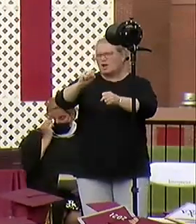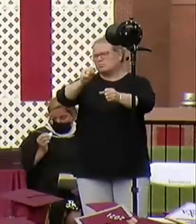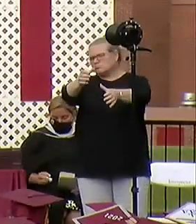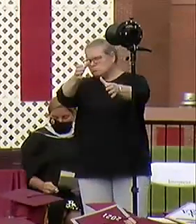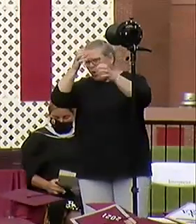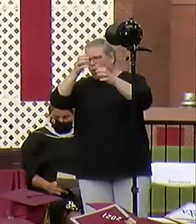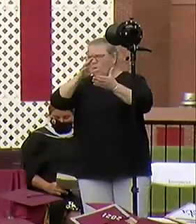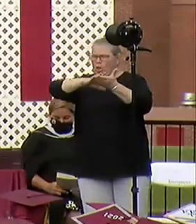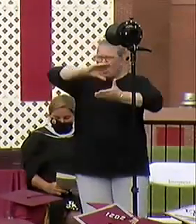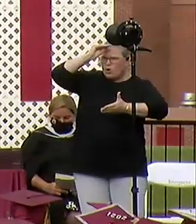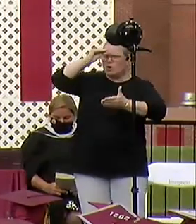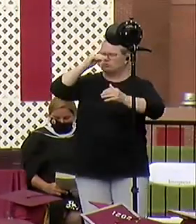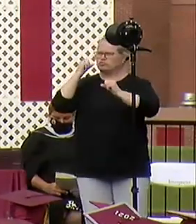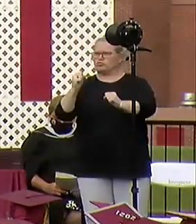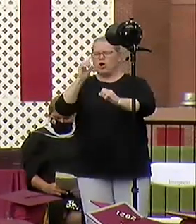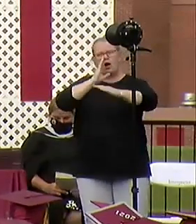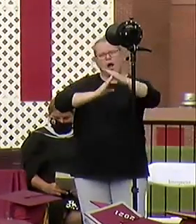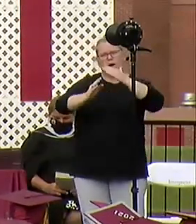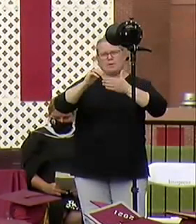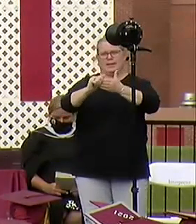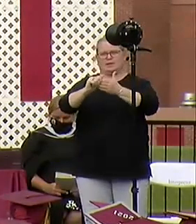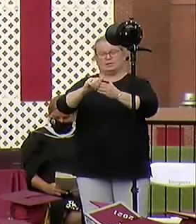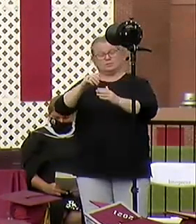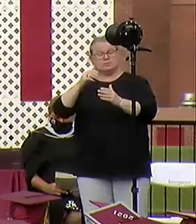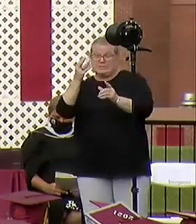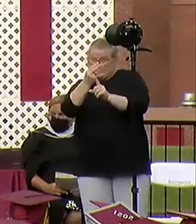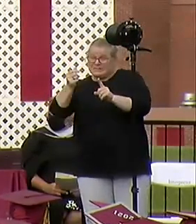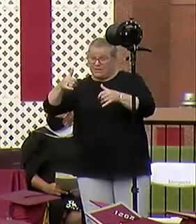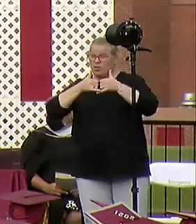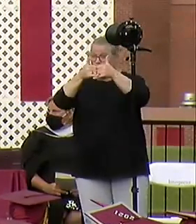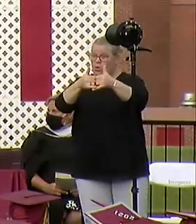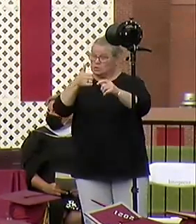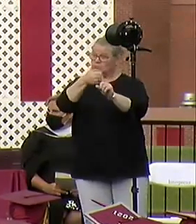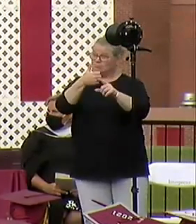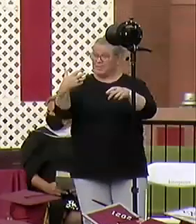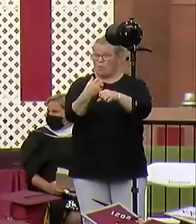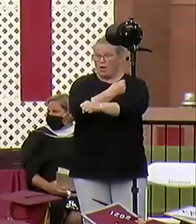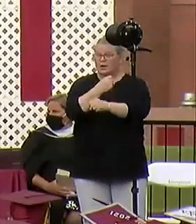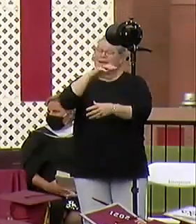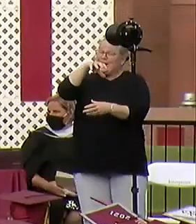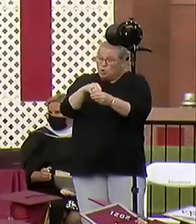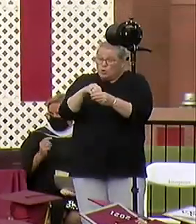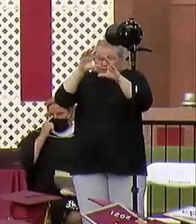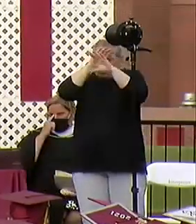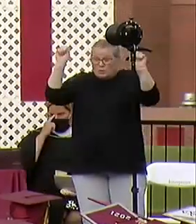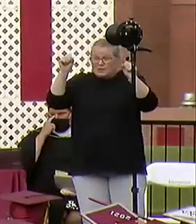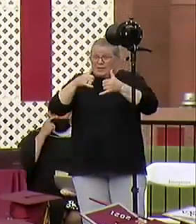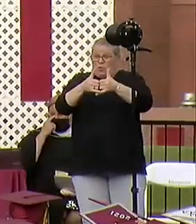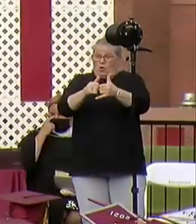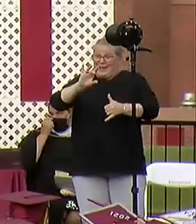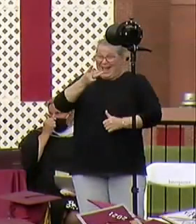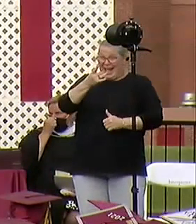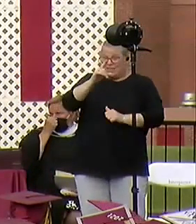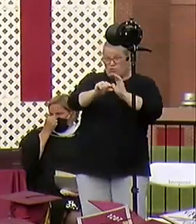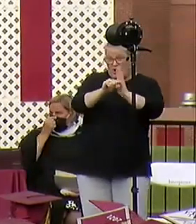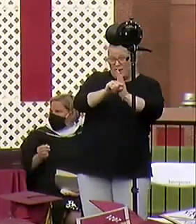strong and humble leader, he is the winner of several awards, including the Superintendent's Award in eighth grade,